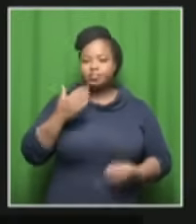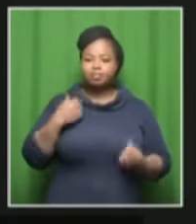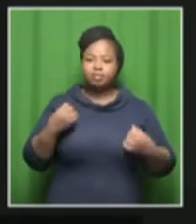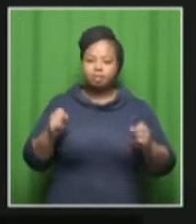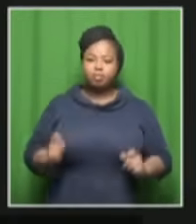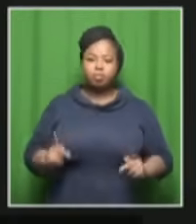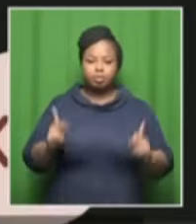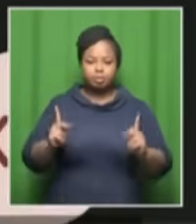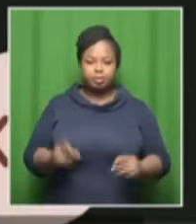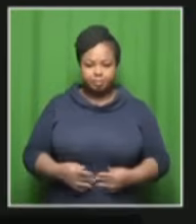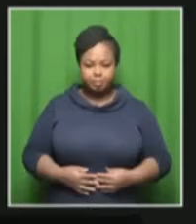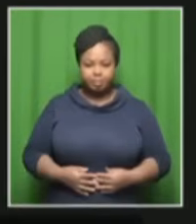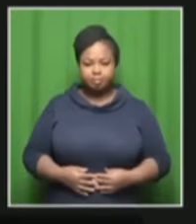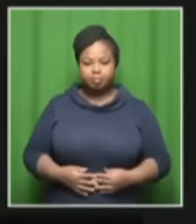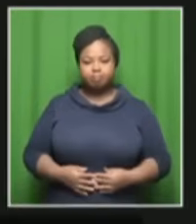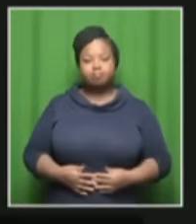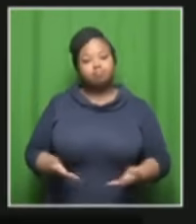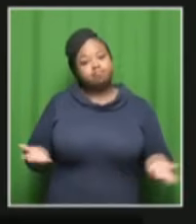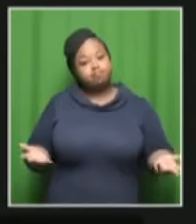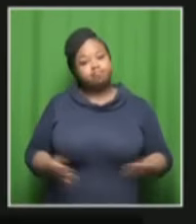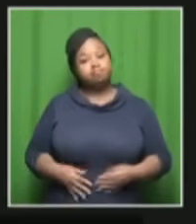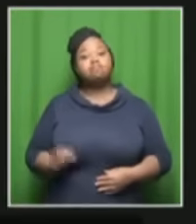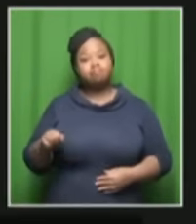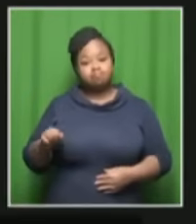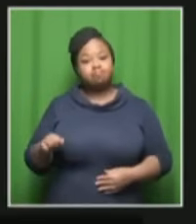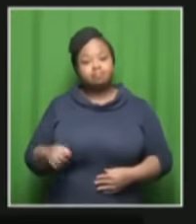opportunity. I must say